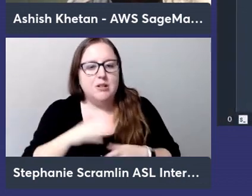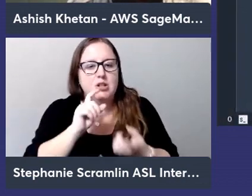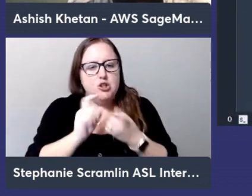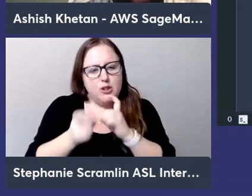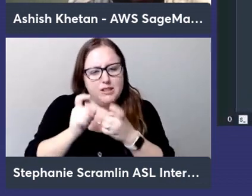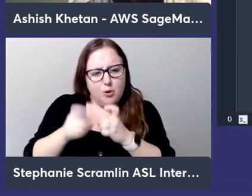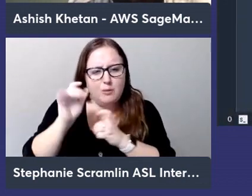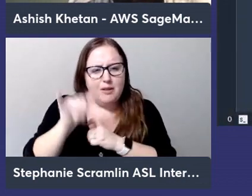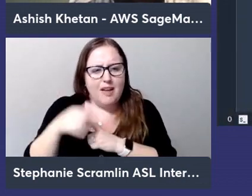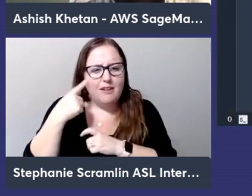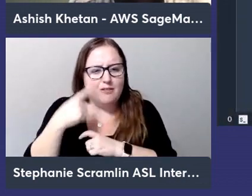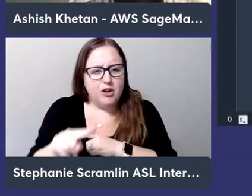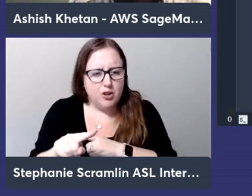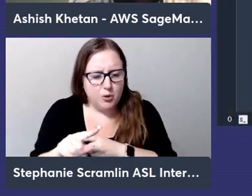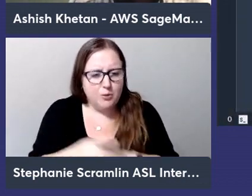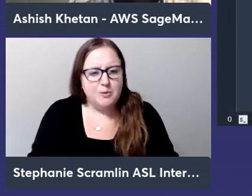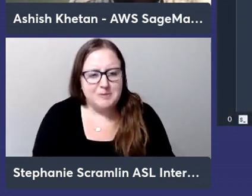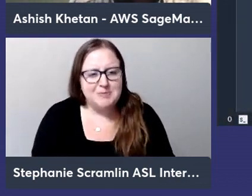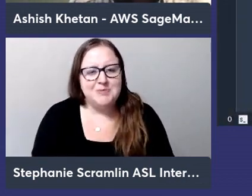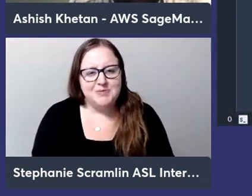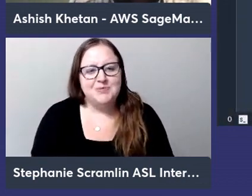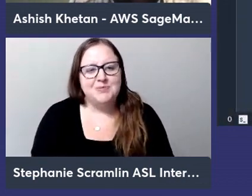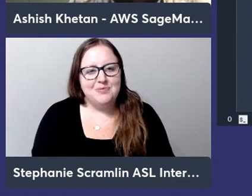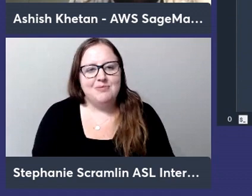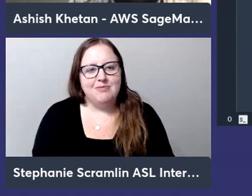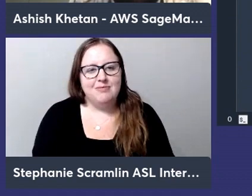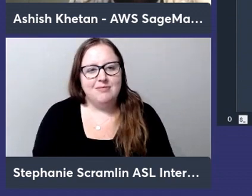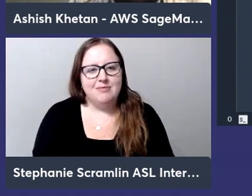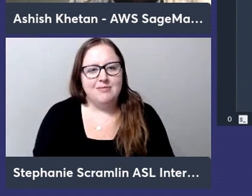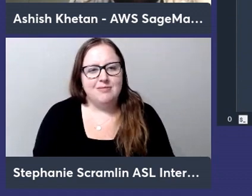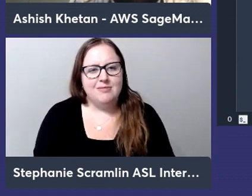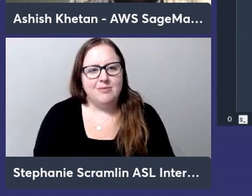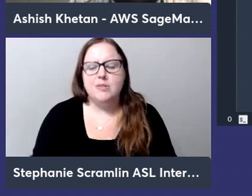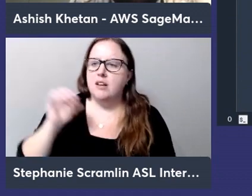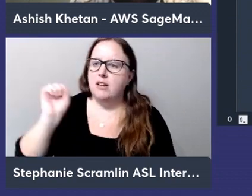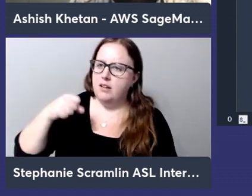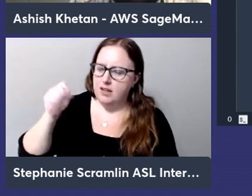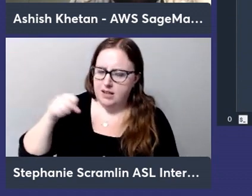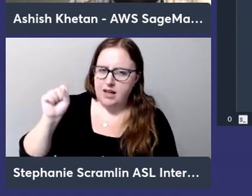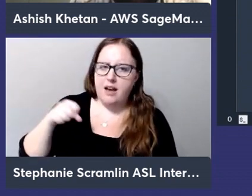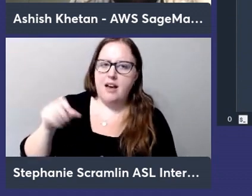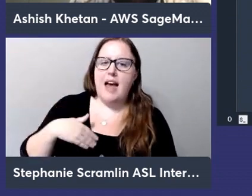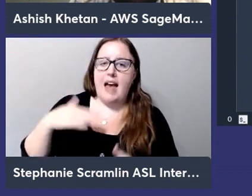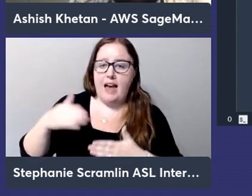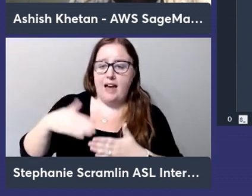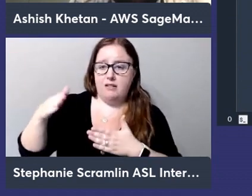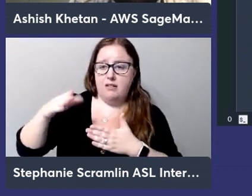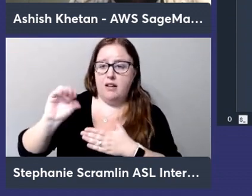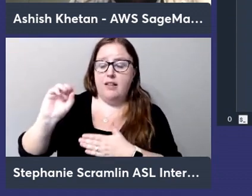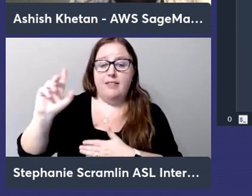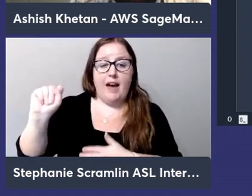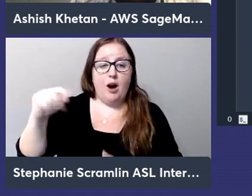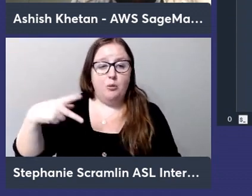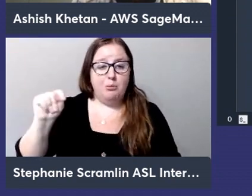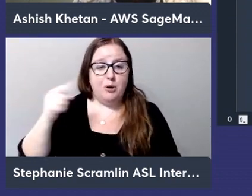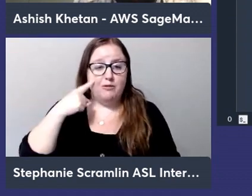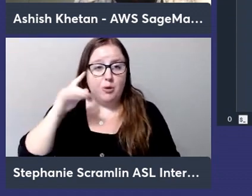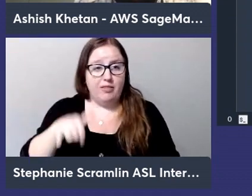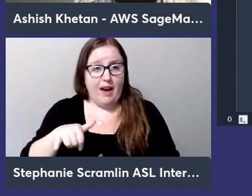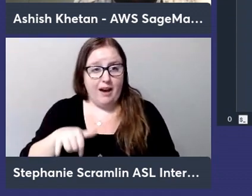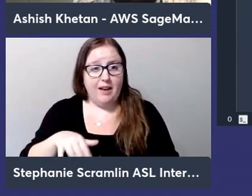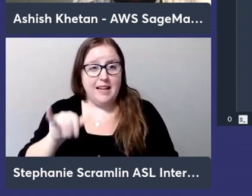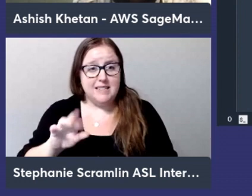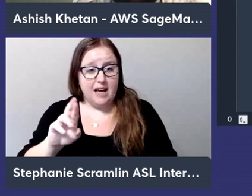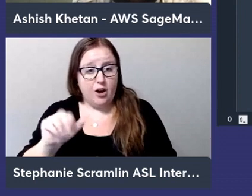into some meaningful actions. Yeah, and then I guess that the output of this is it a REST